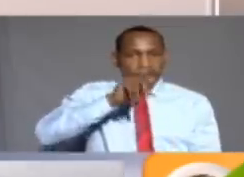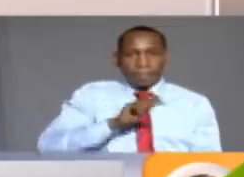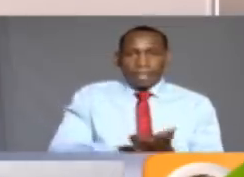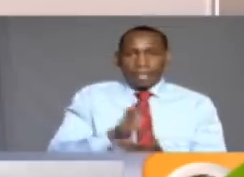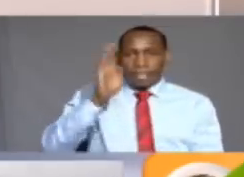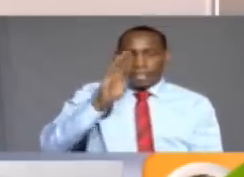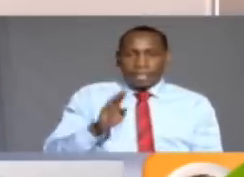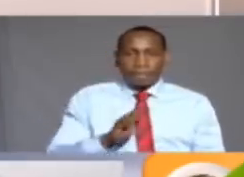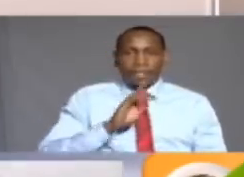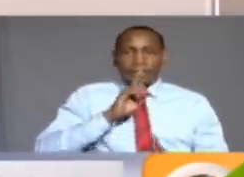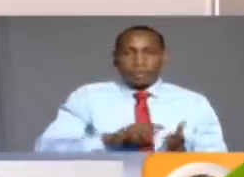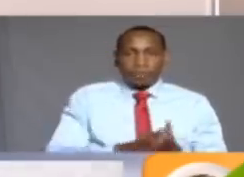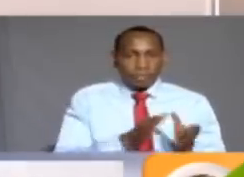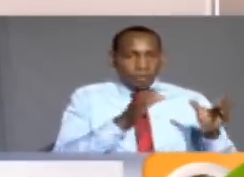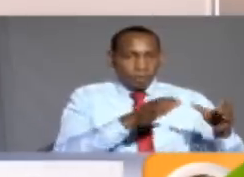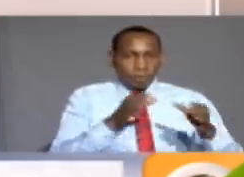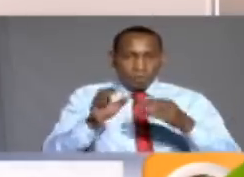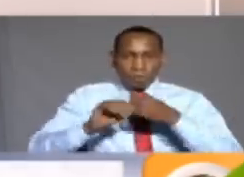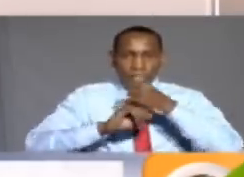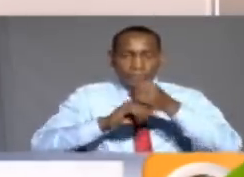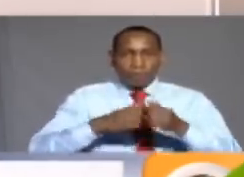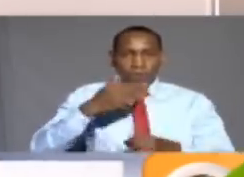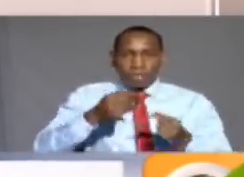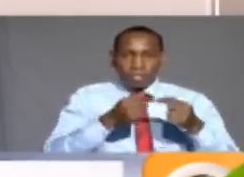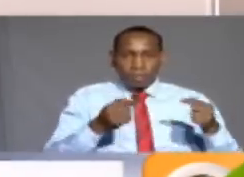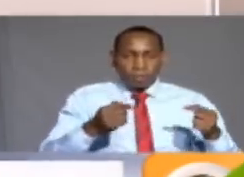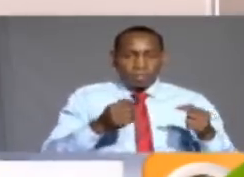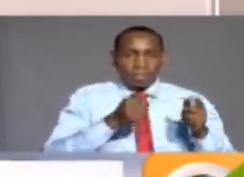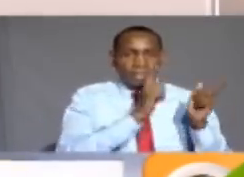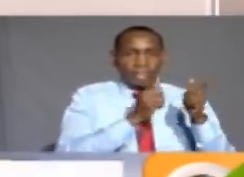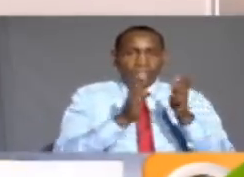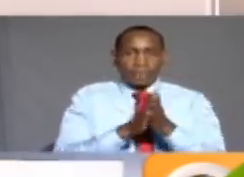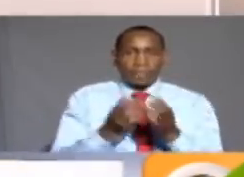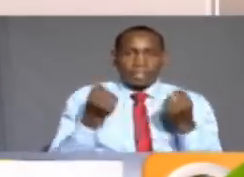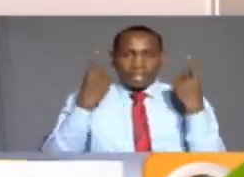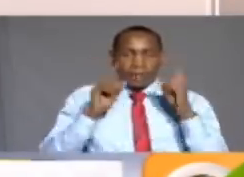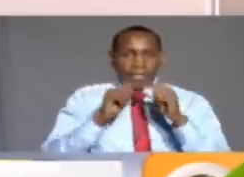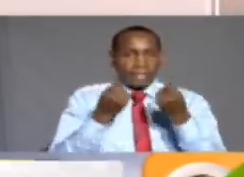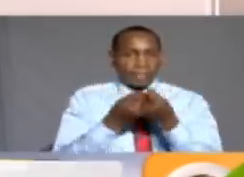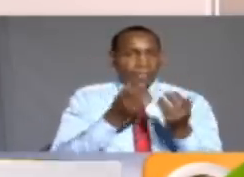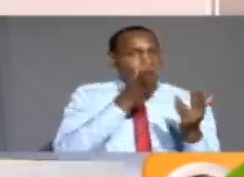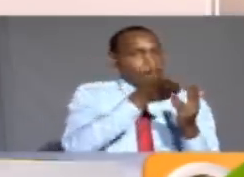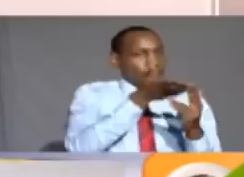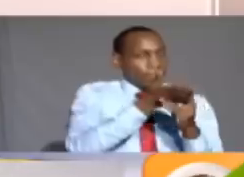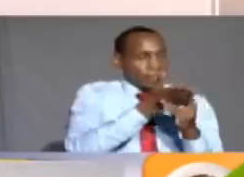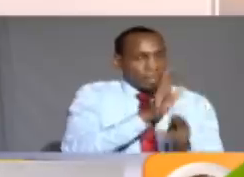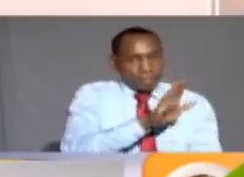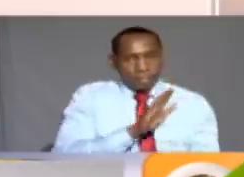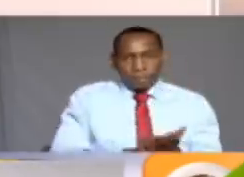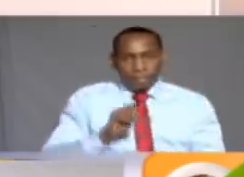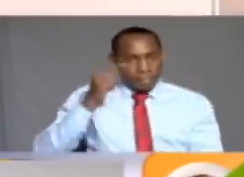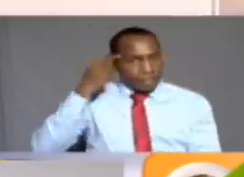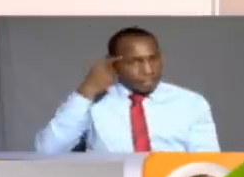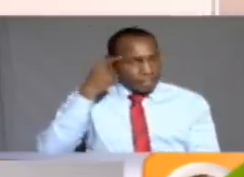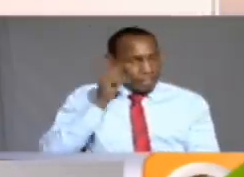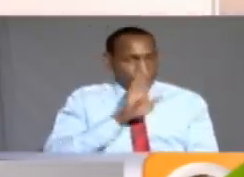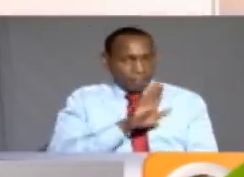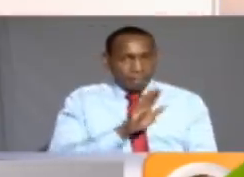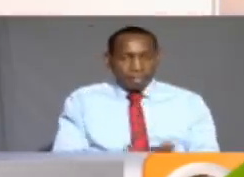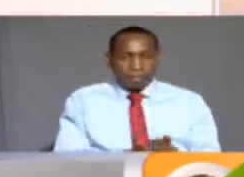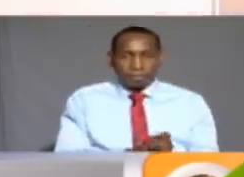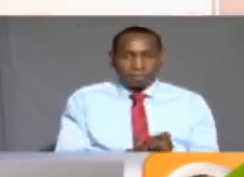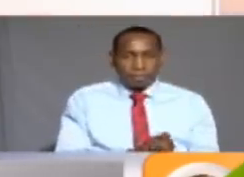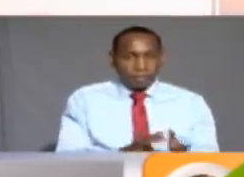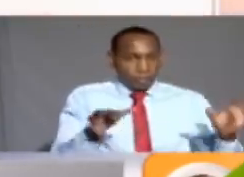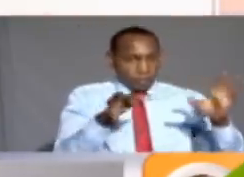never revealed his side of support. He's always opposing tanga-tanga and kiereweke team. He's somewhere in between. I think he is